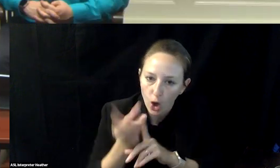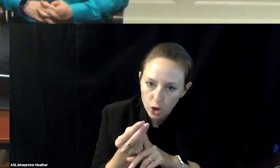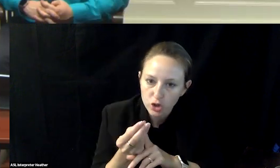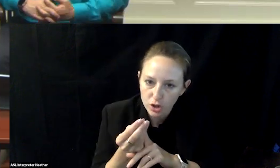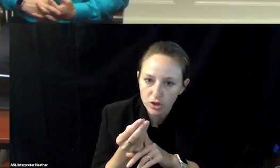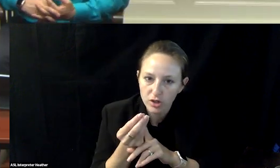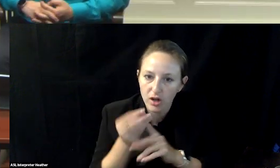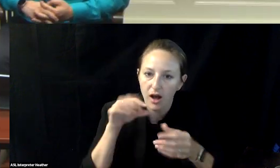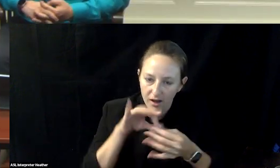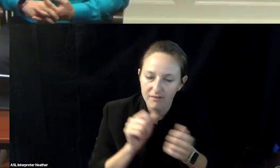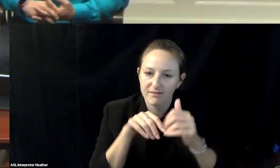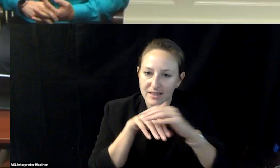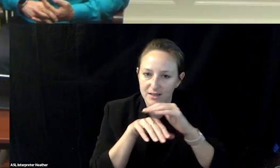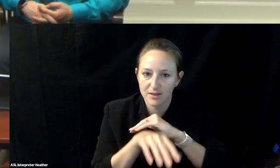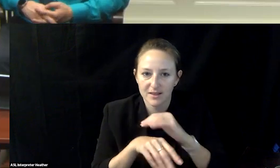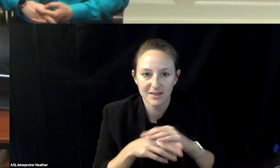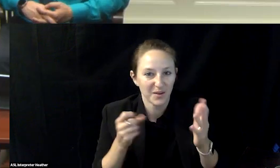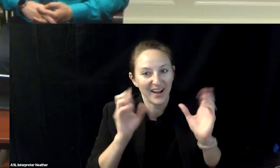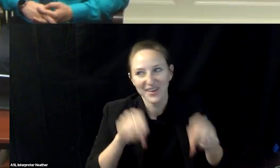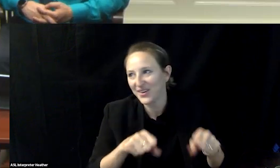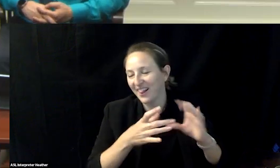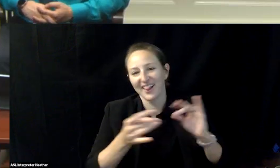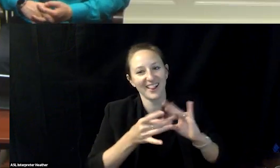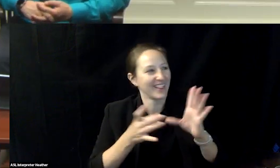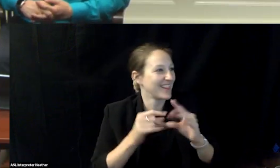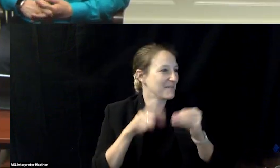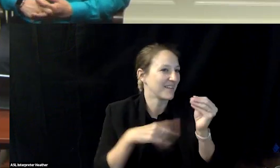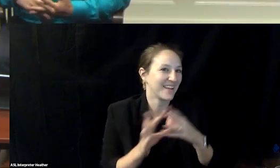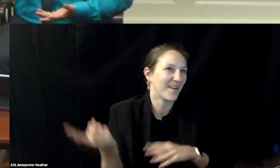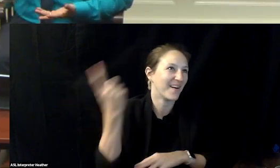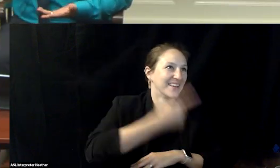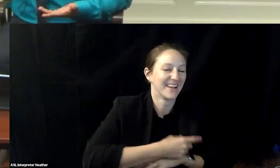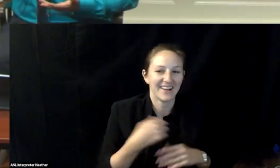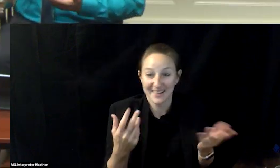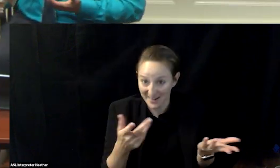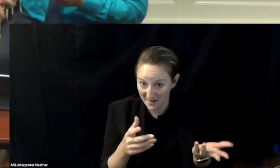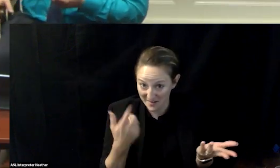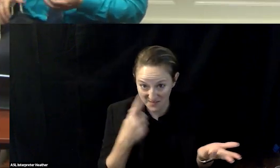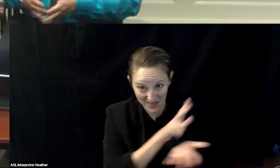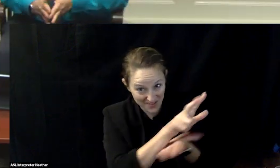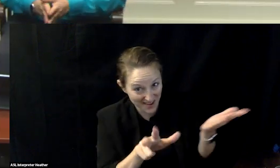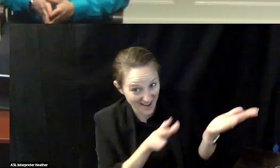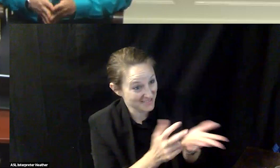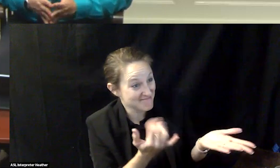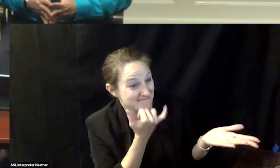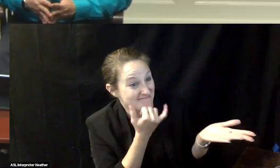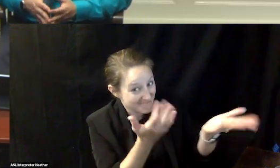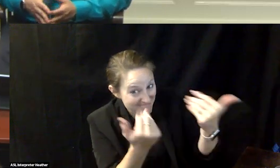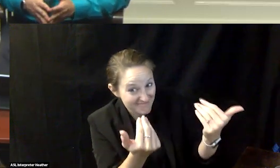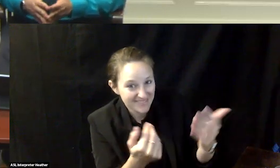important. So I can just go on and on, but that's for 3 hours. Yeah, right.